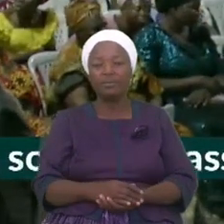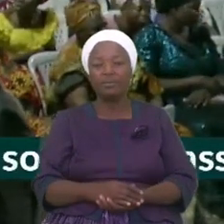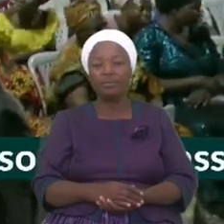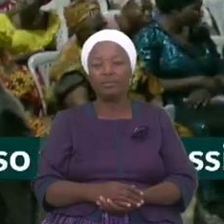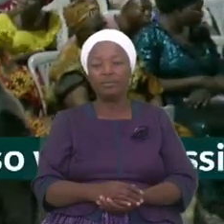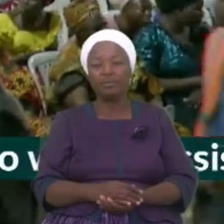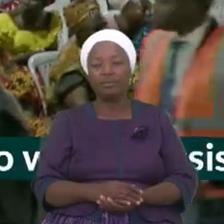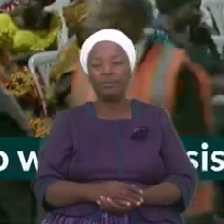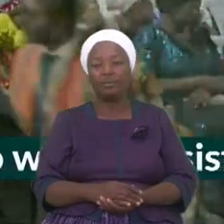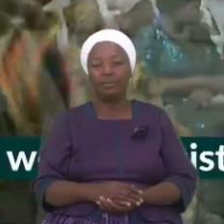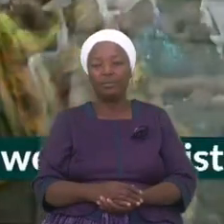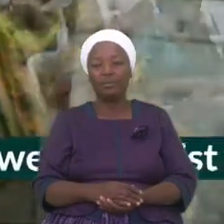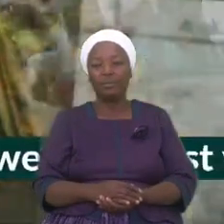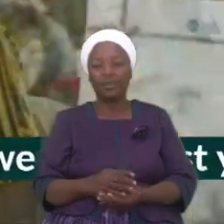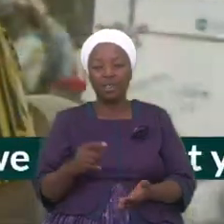cenotaph, this event,